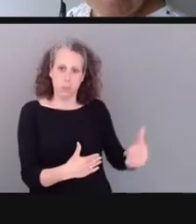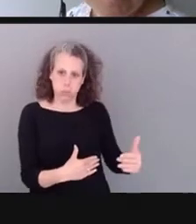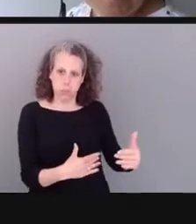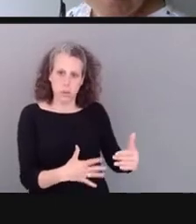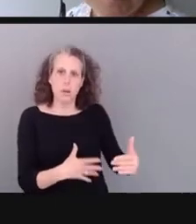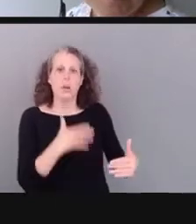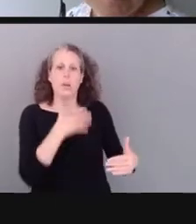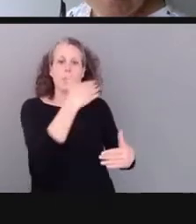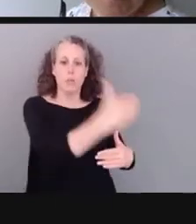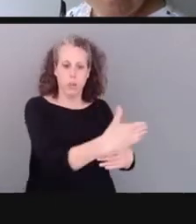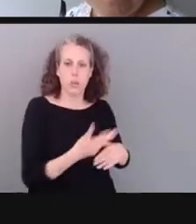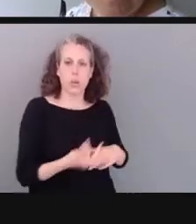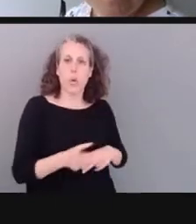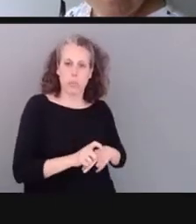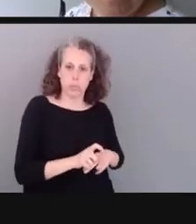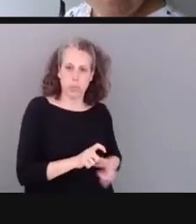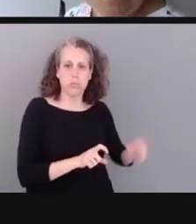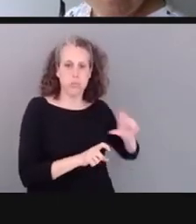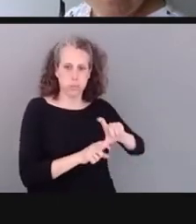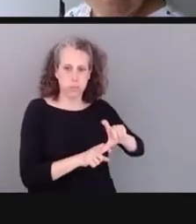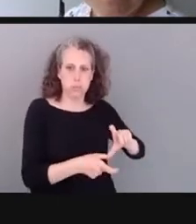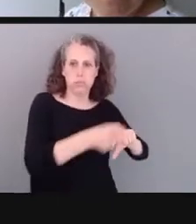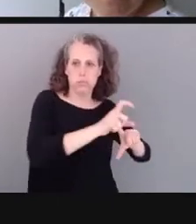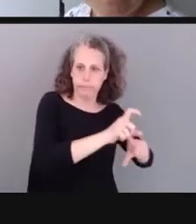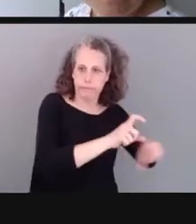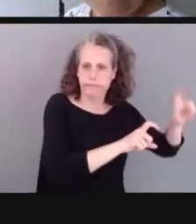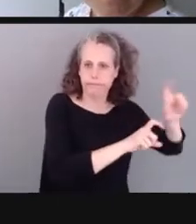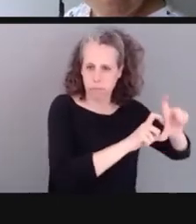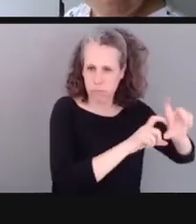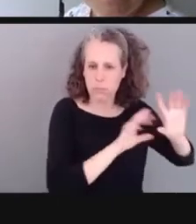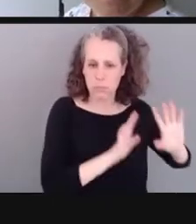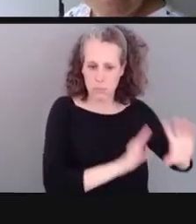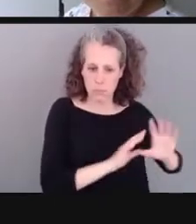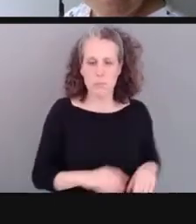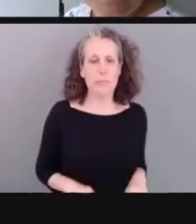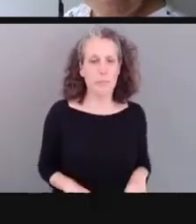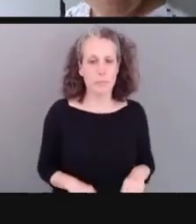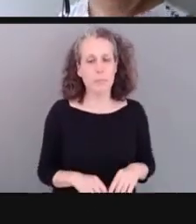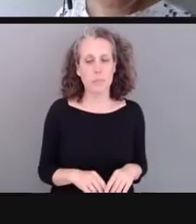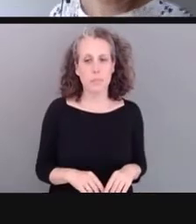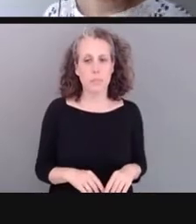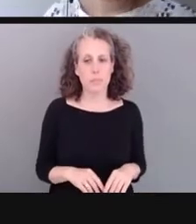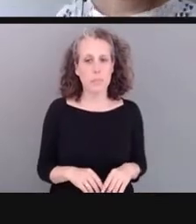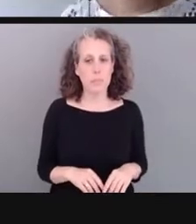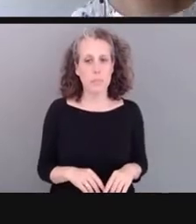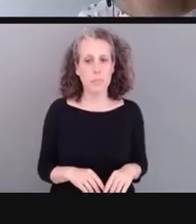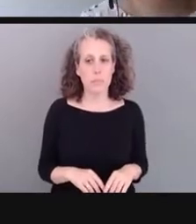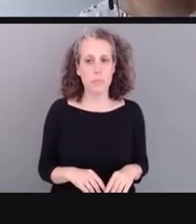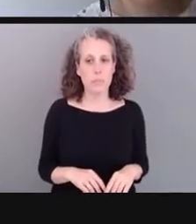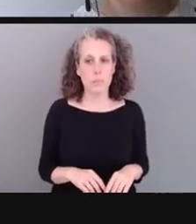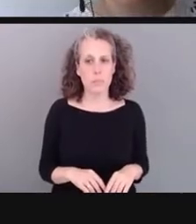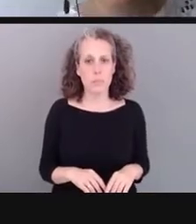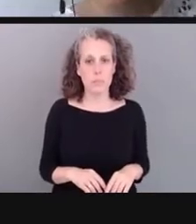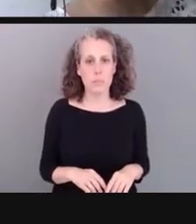progressive approach where progress and where in which your